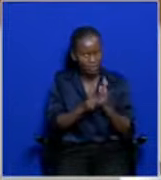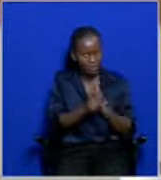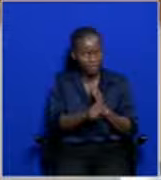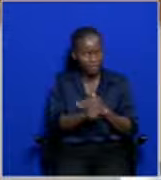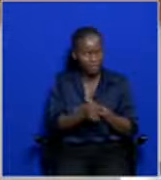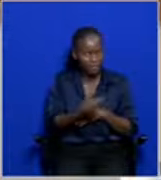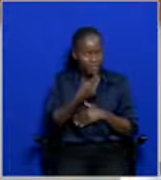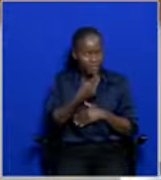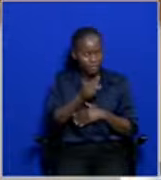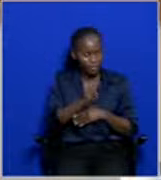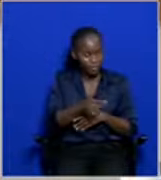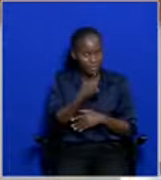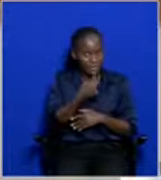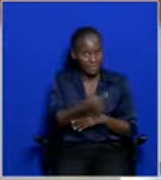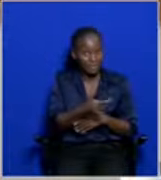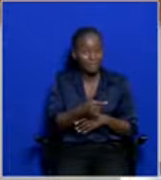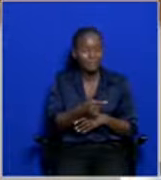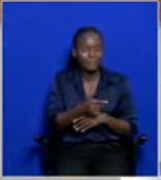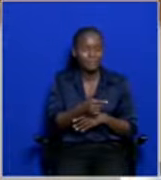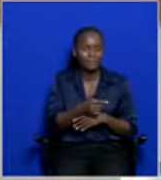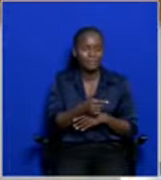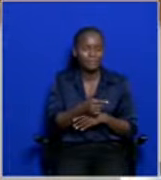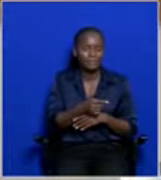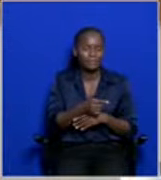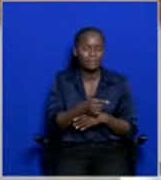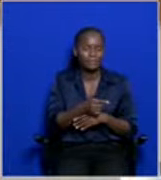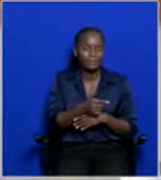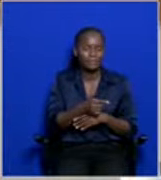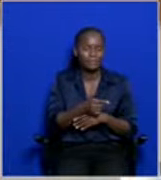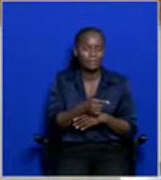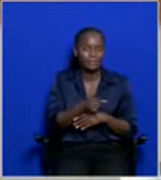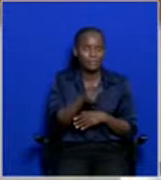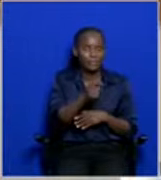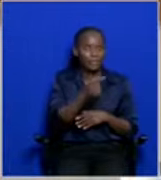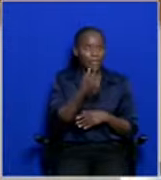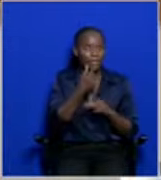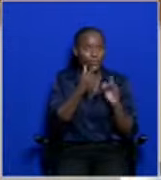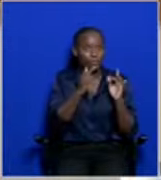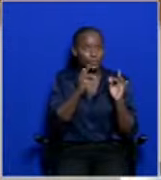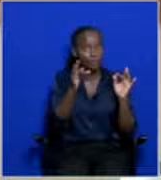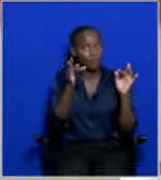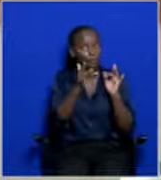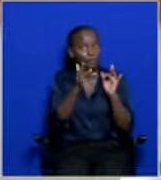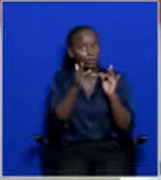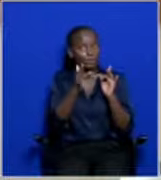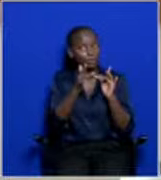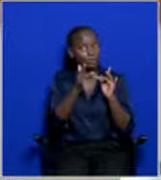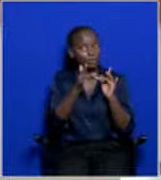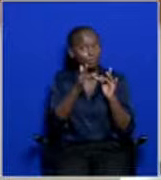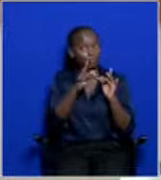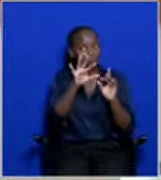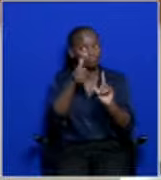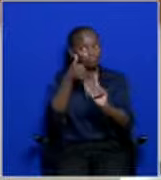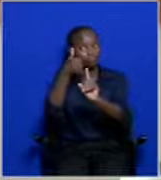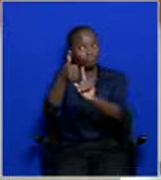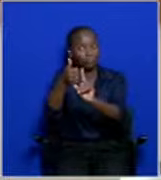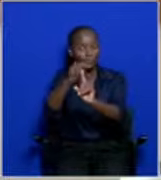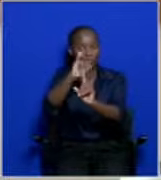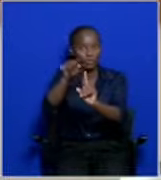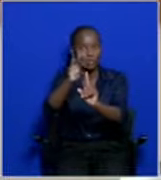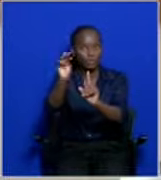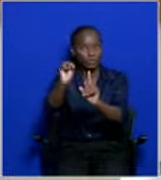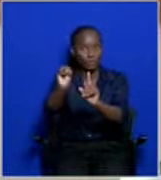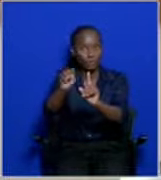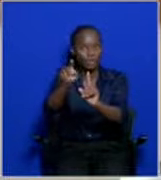it says you contacted Brigadier Mkhwanazi, who said he wants to confer with his lawyer. This after